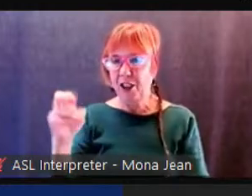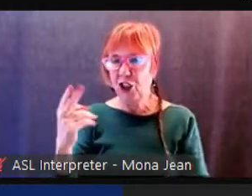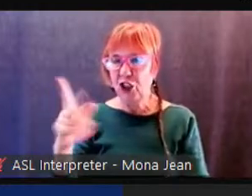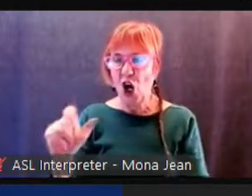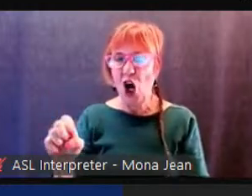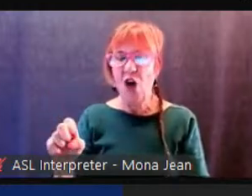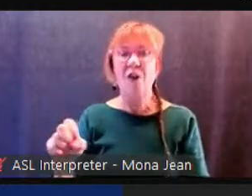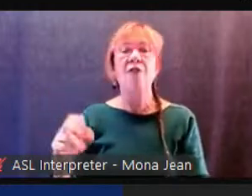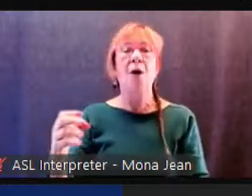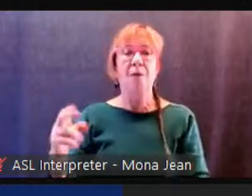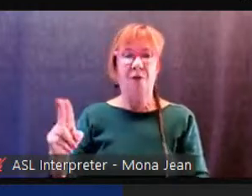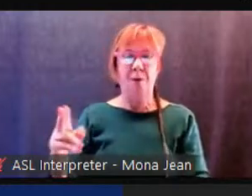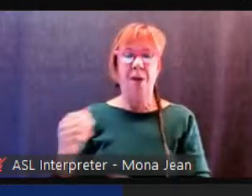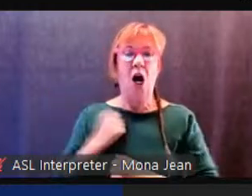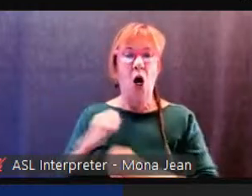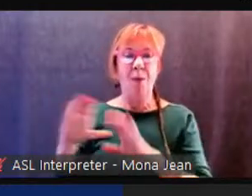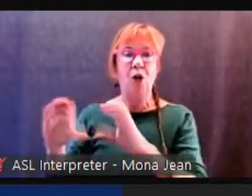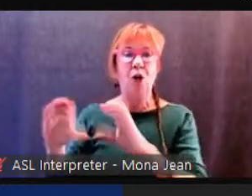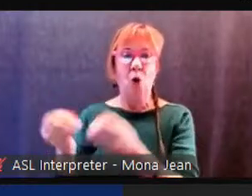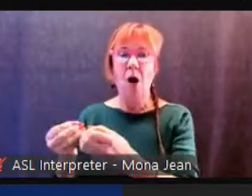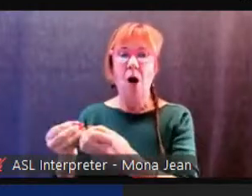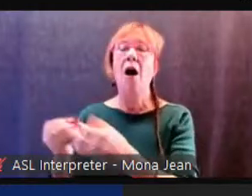Engineers. Please go ahead, Colonel.